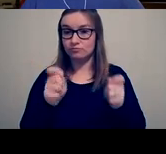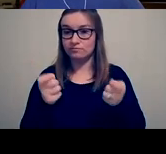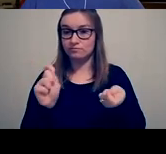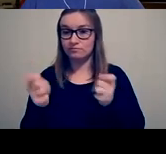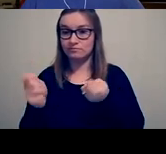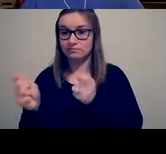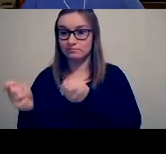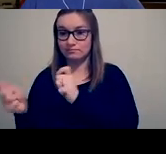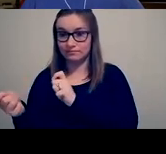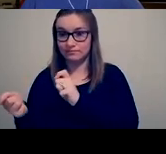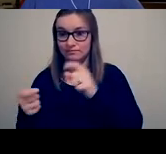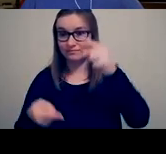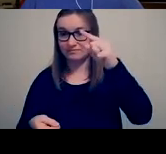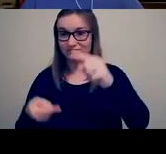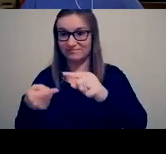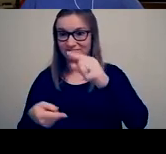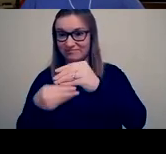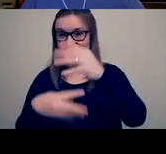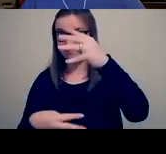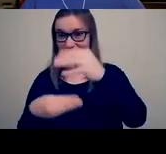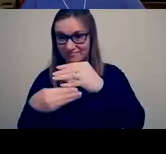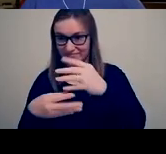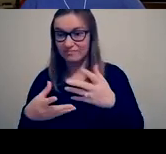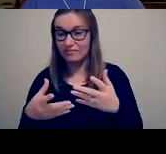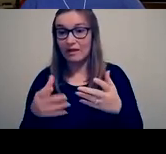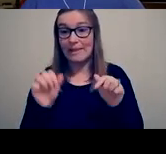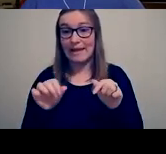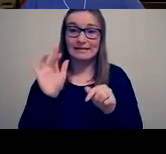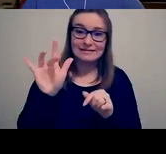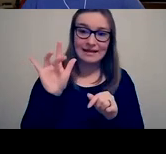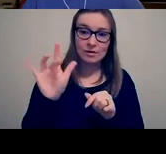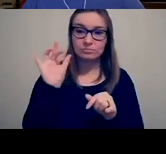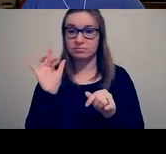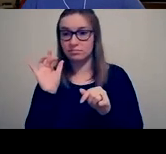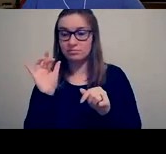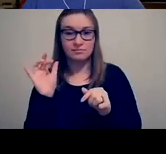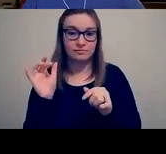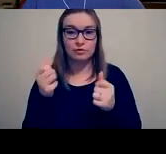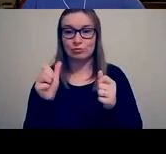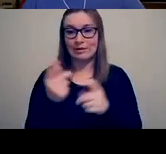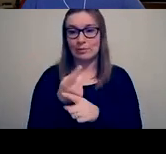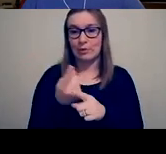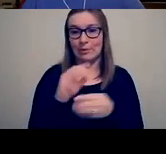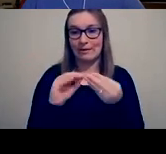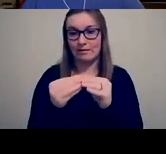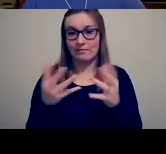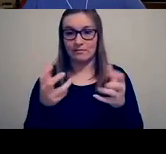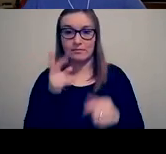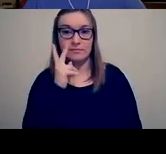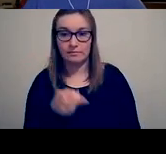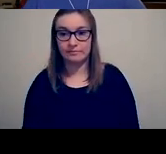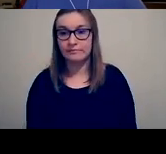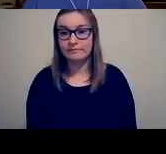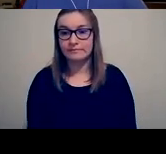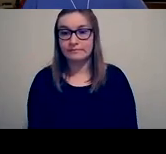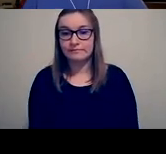changed, and they can select or deselect things to get the appropriate number that they want to see.